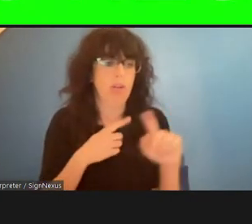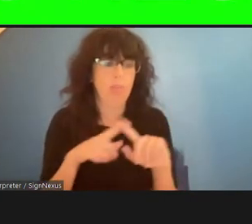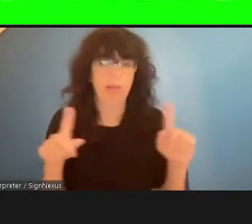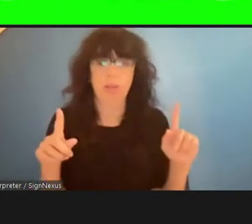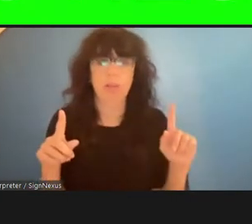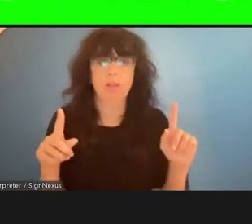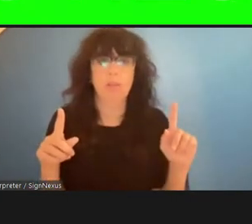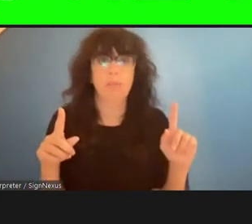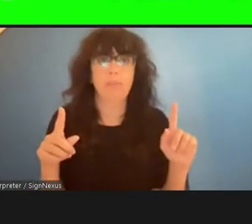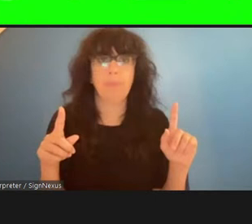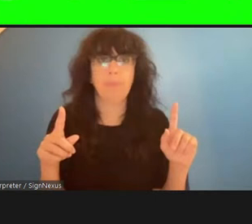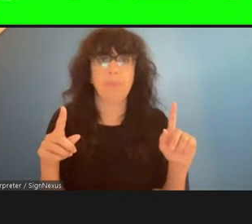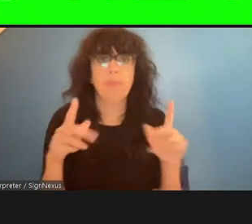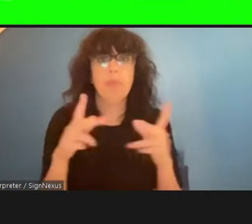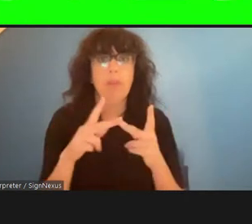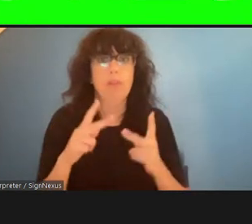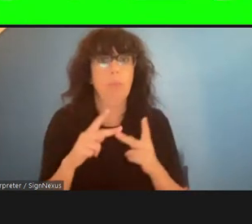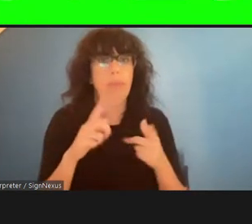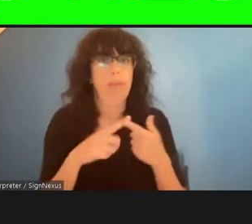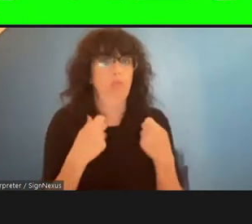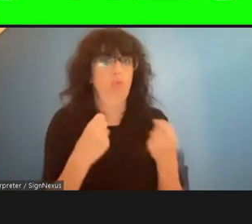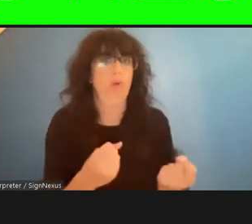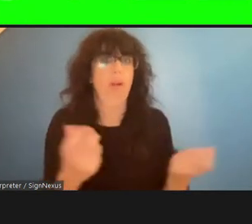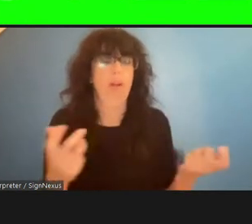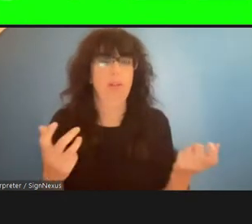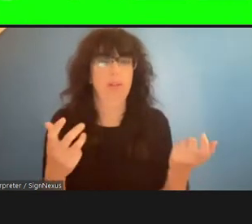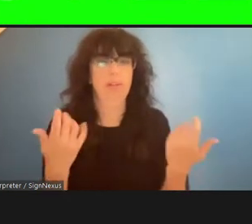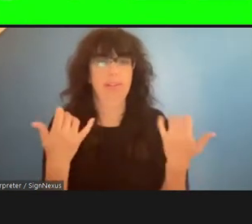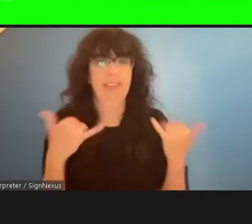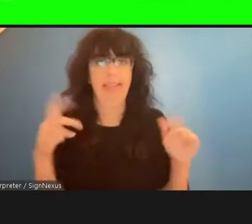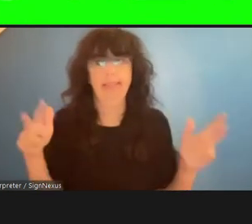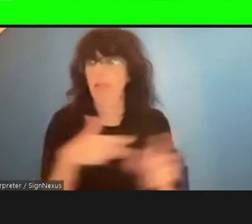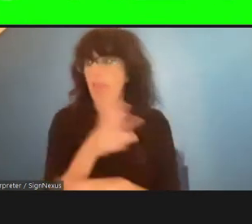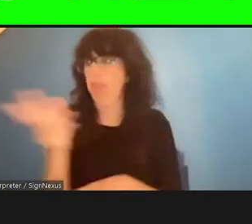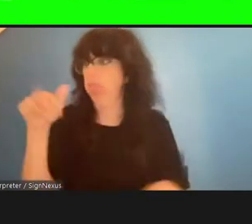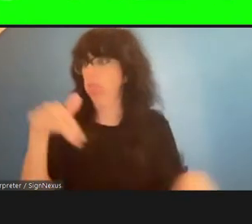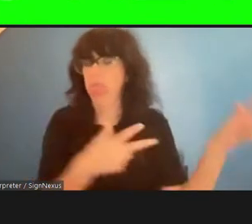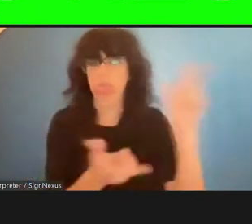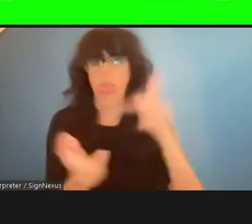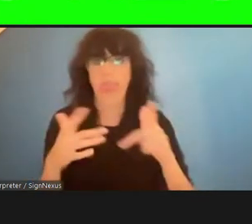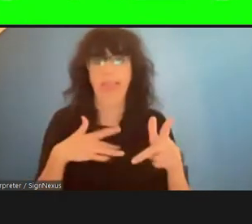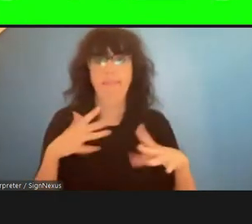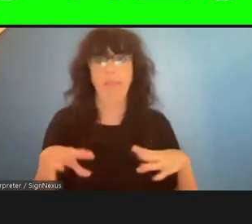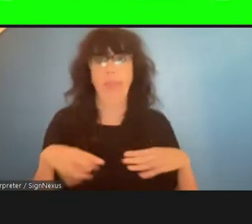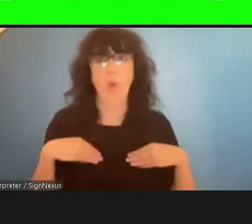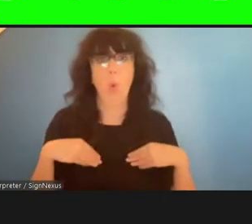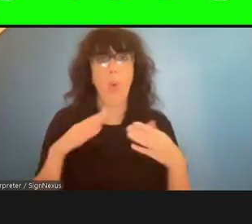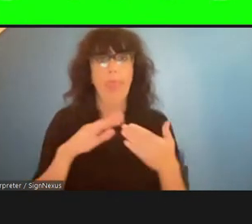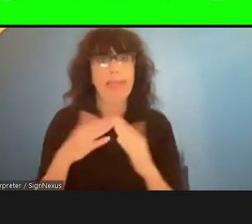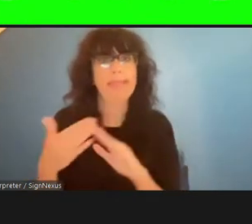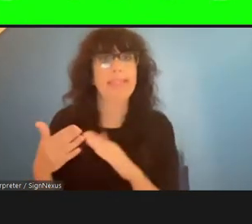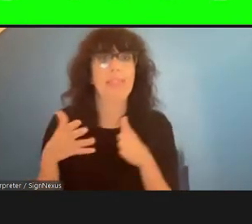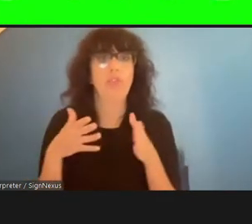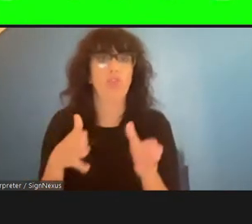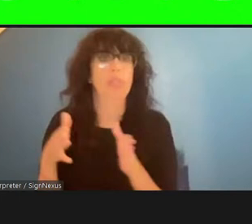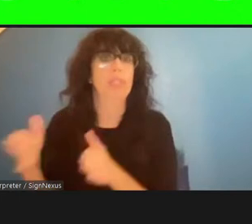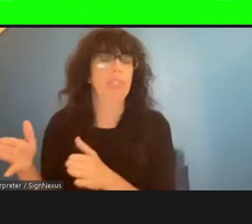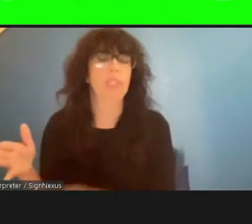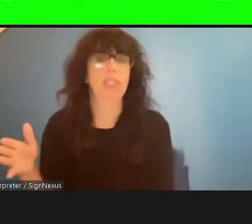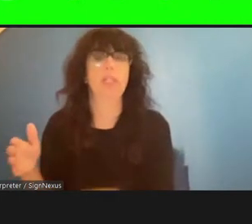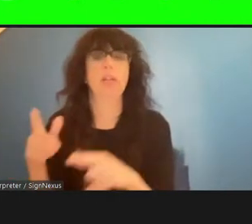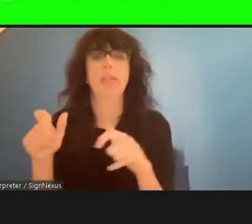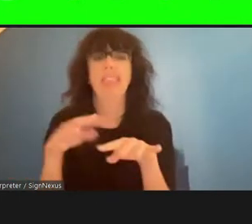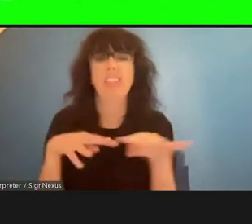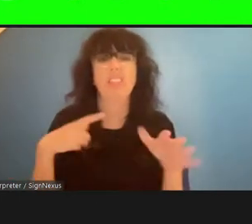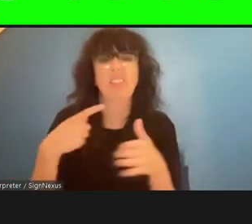there's a there's a place for them to ride and they still go all over the road they feel like they own the city they own the city streets this congestion